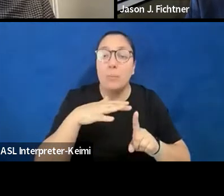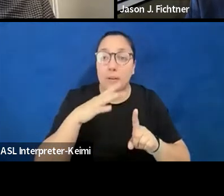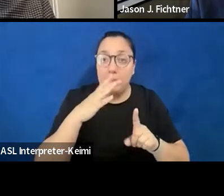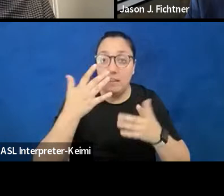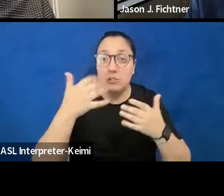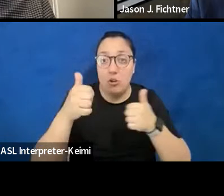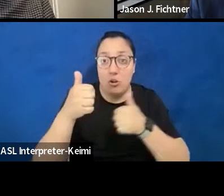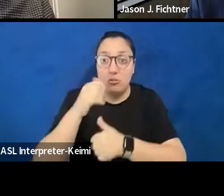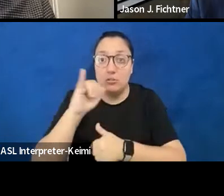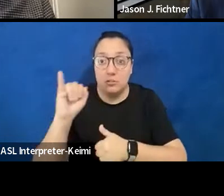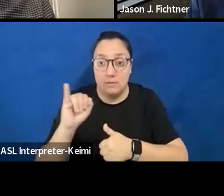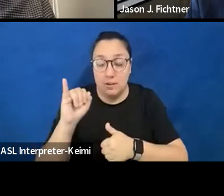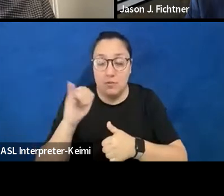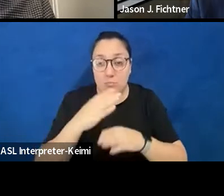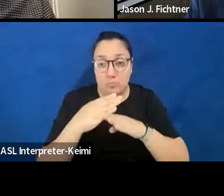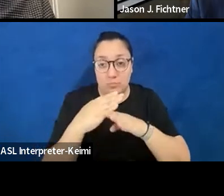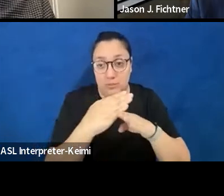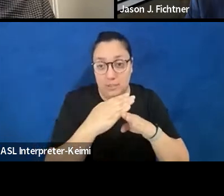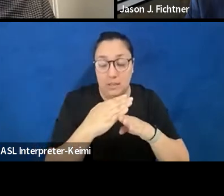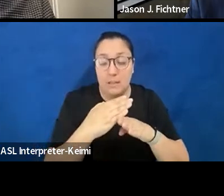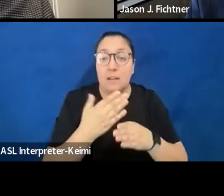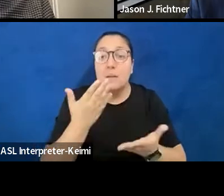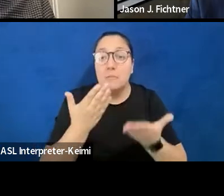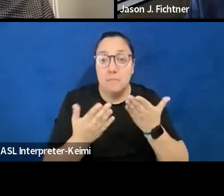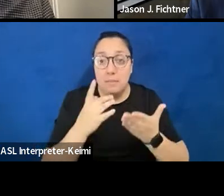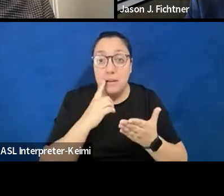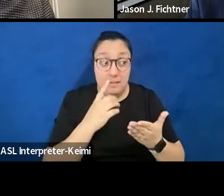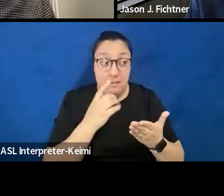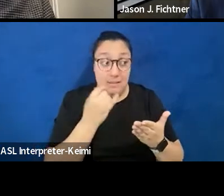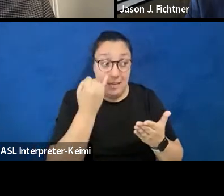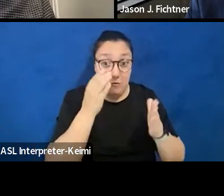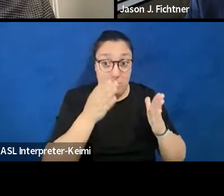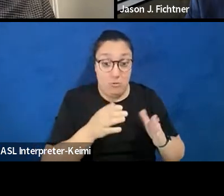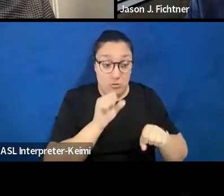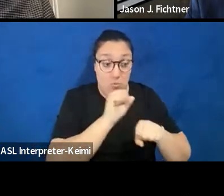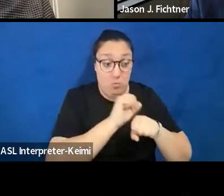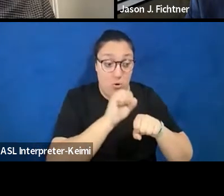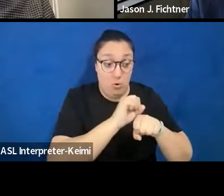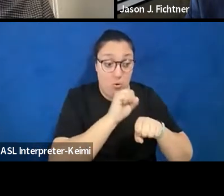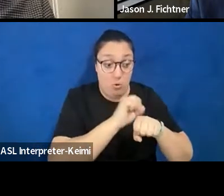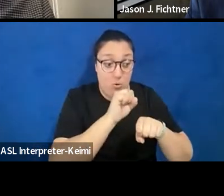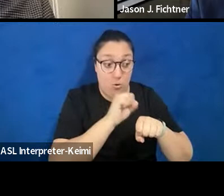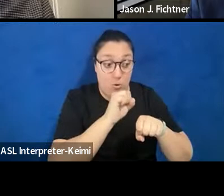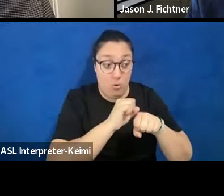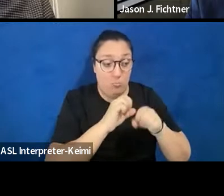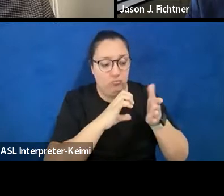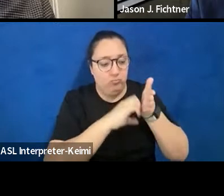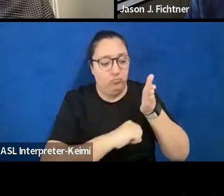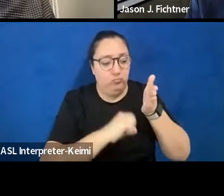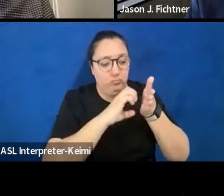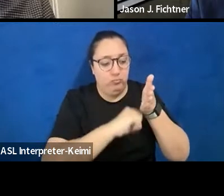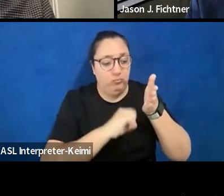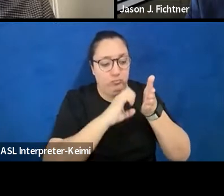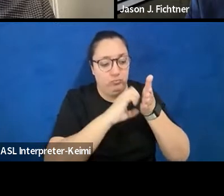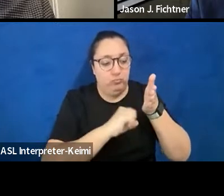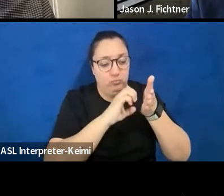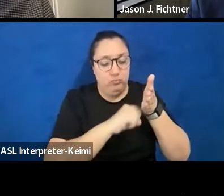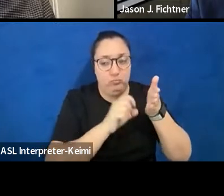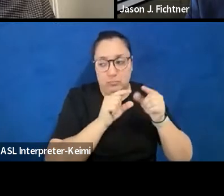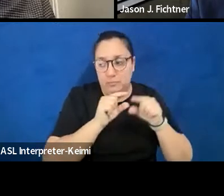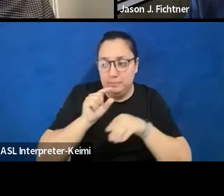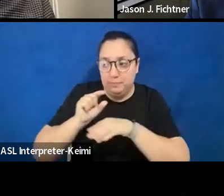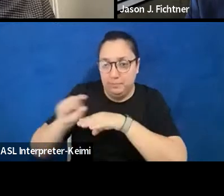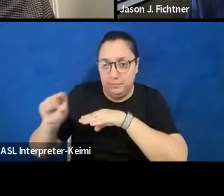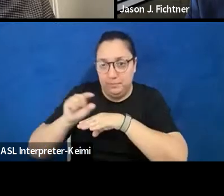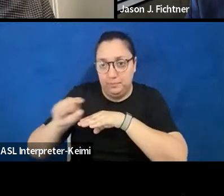by working in covered positions and contributing to the program through payroll taxes on those earnings. You can think of these